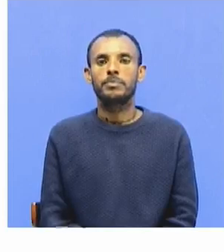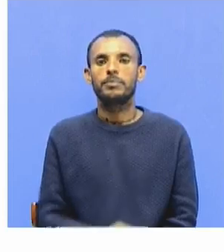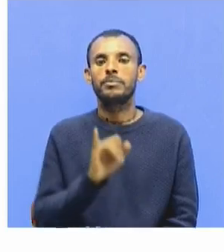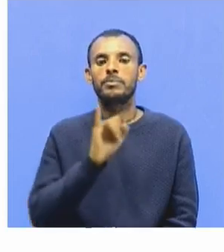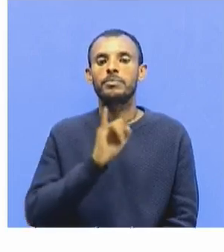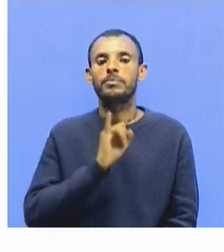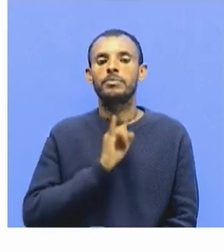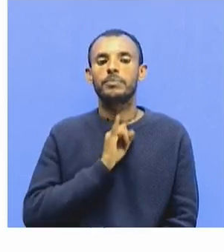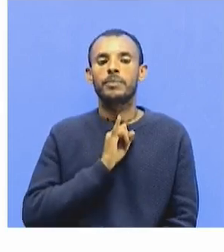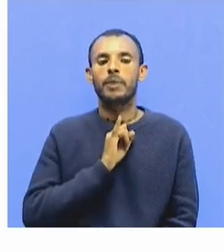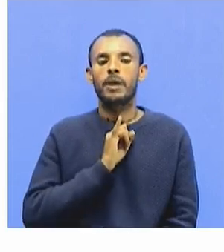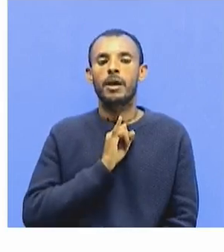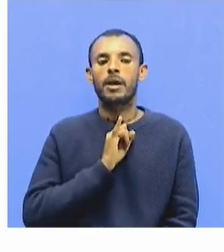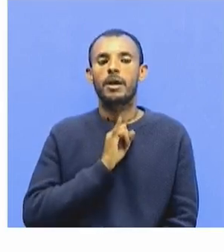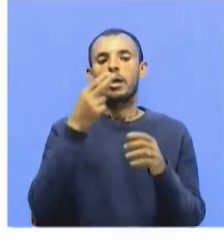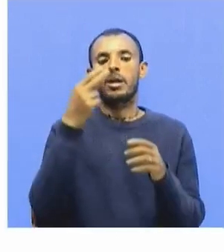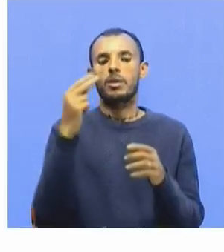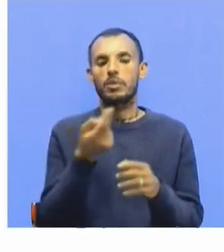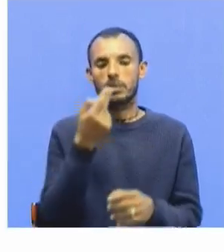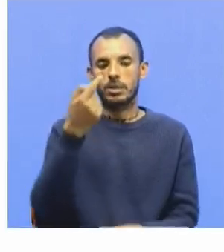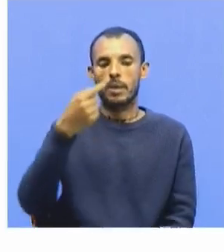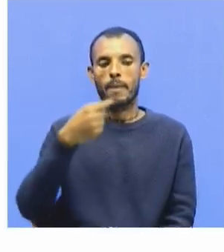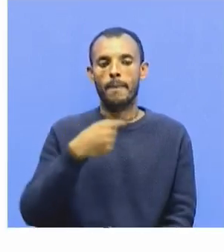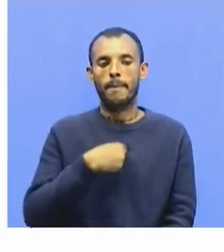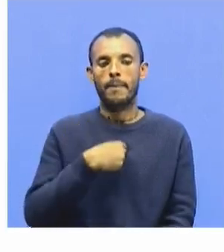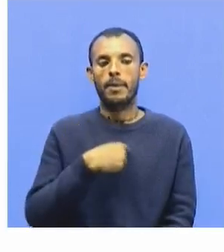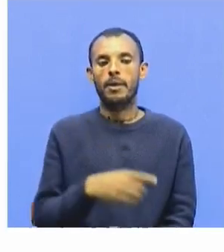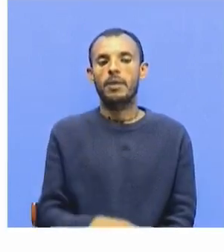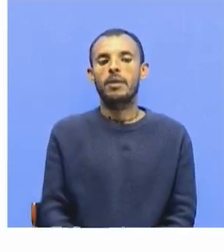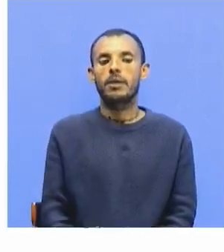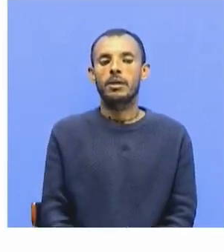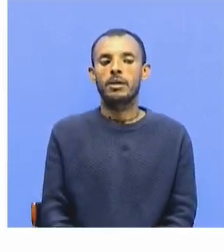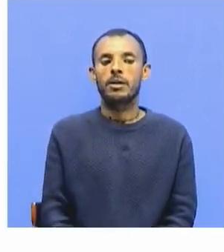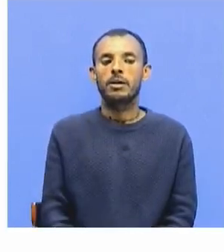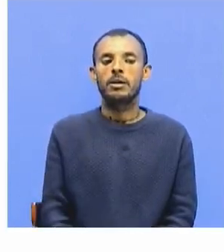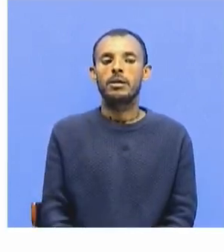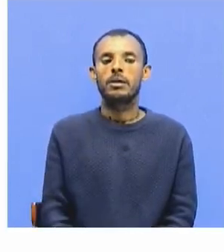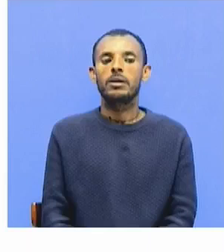I, look here, students, me,